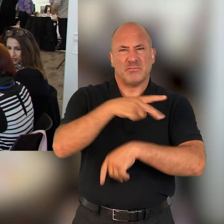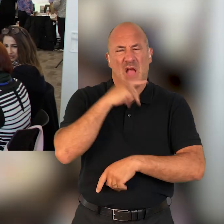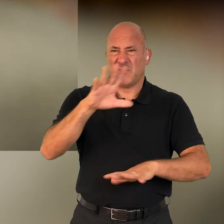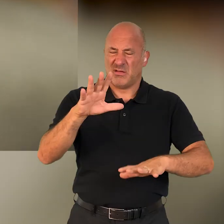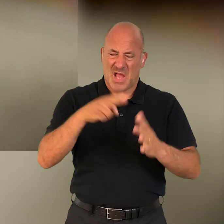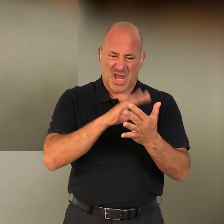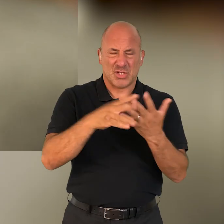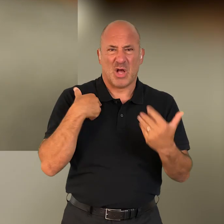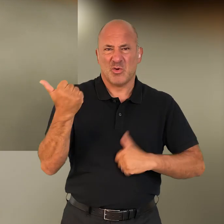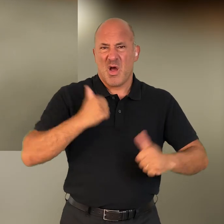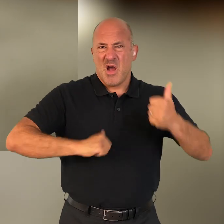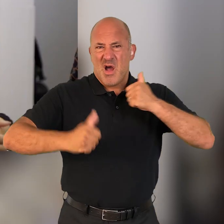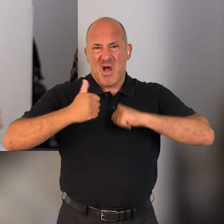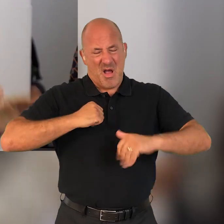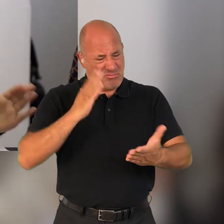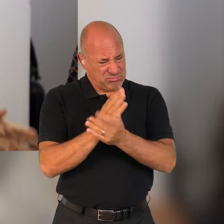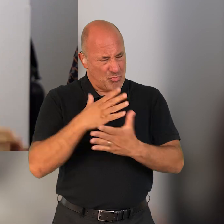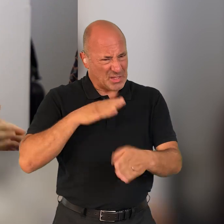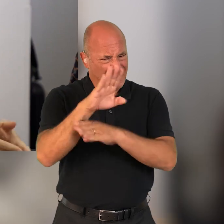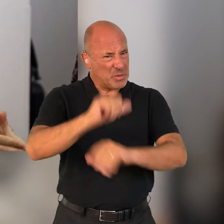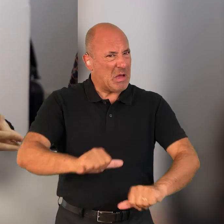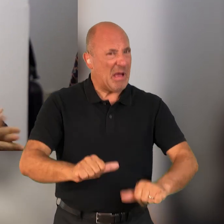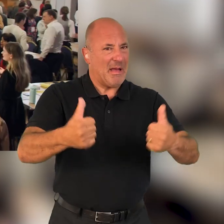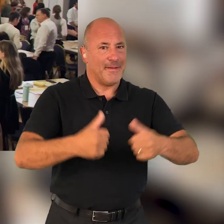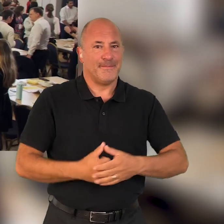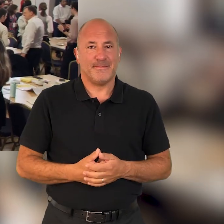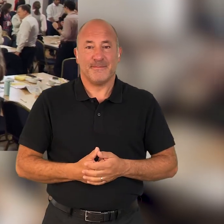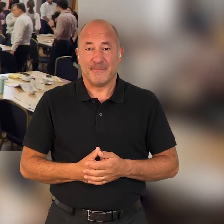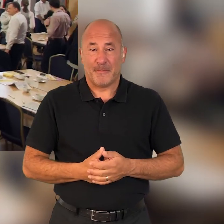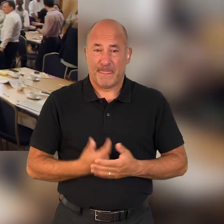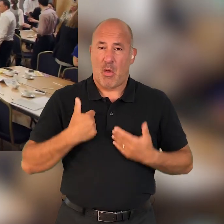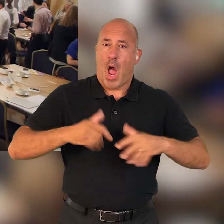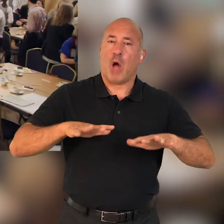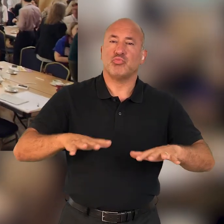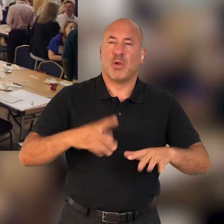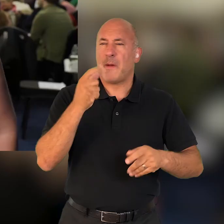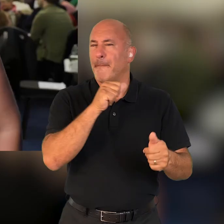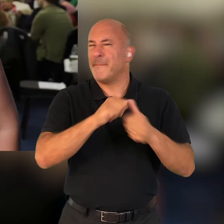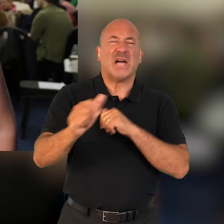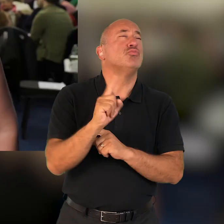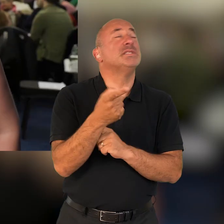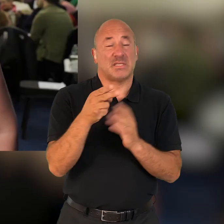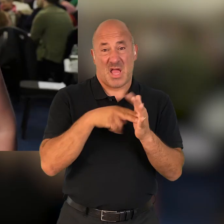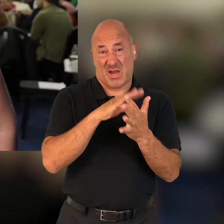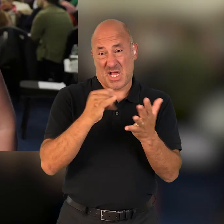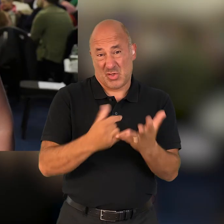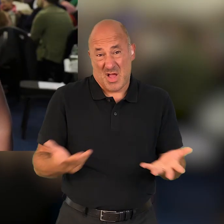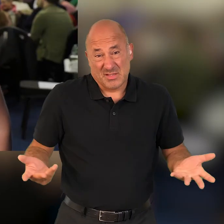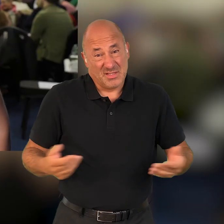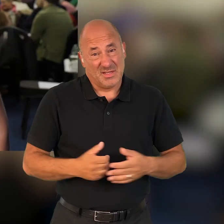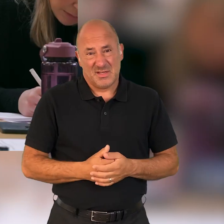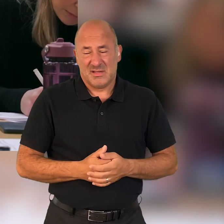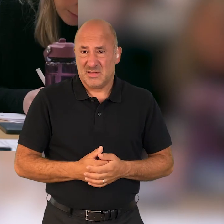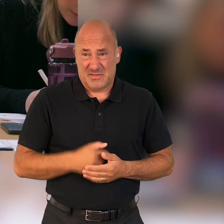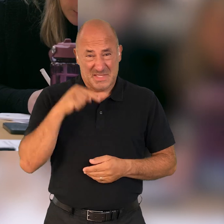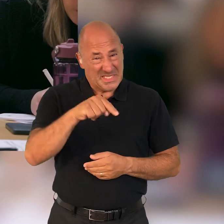proud the public and staff are of the NHS and are committed to ensuring its future. The NHS is one of the very best things about our country. I really